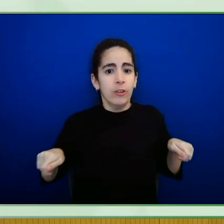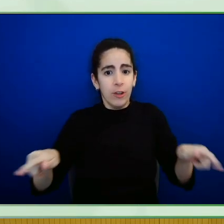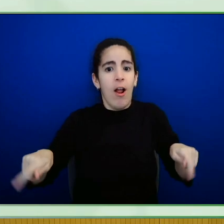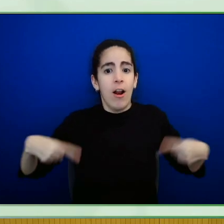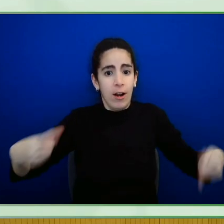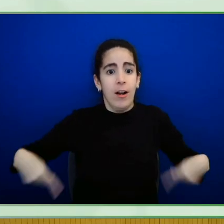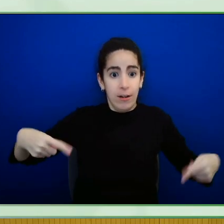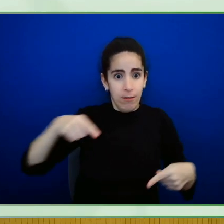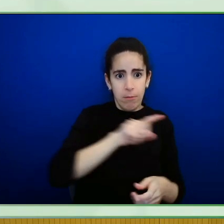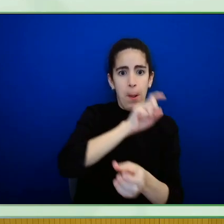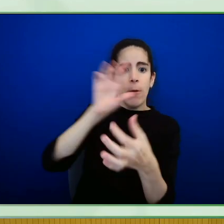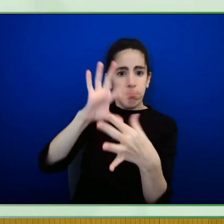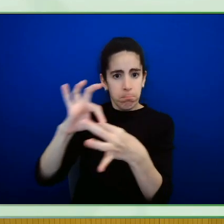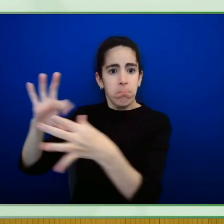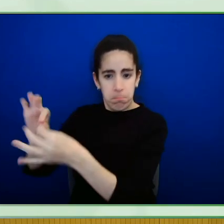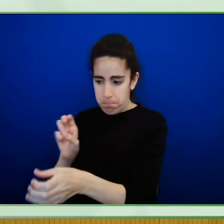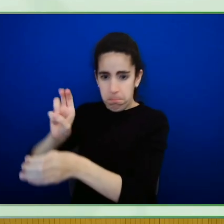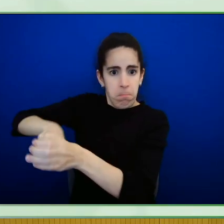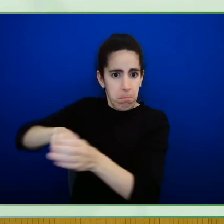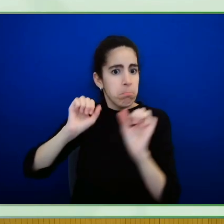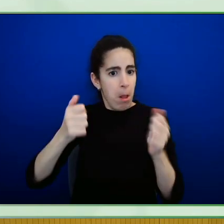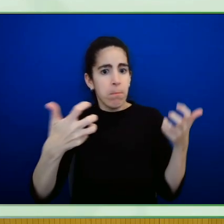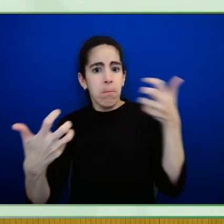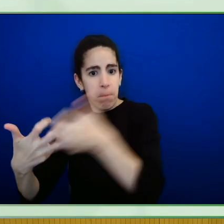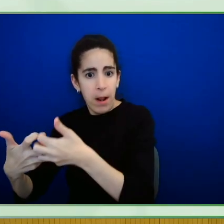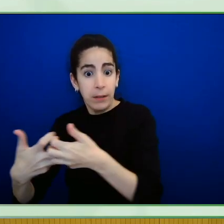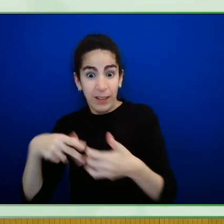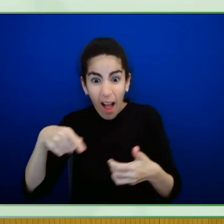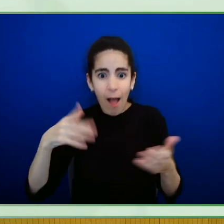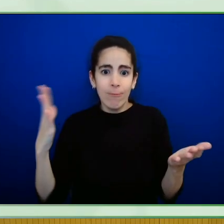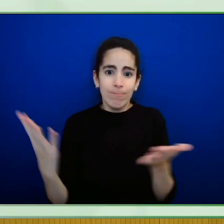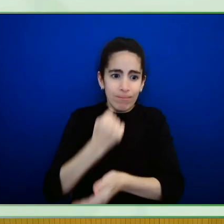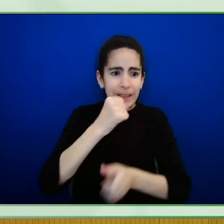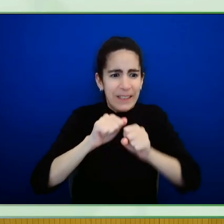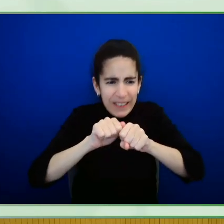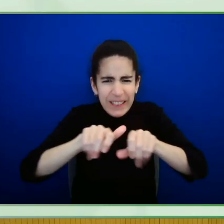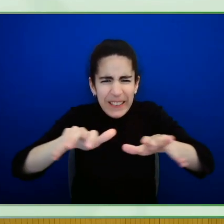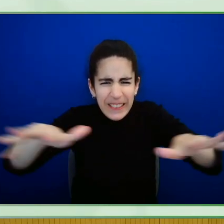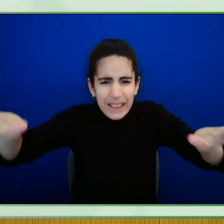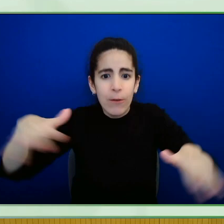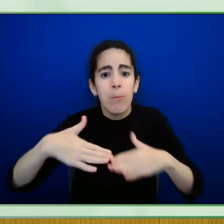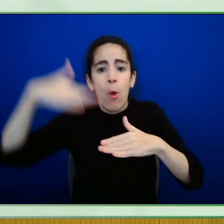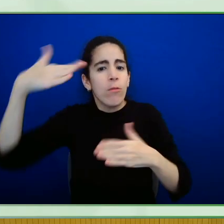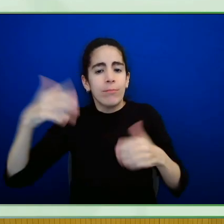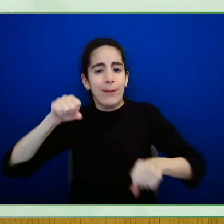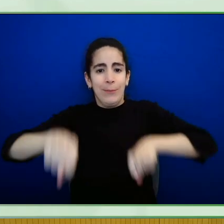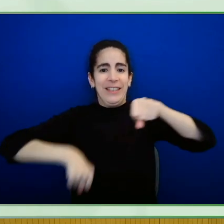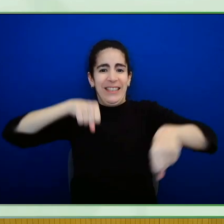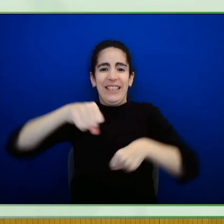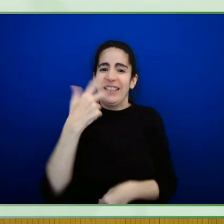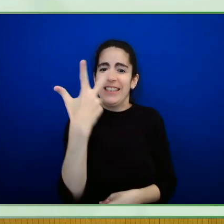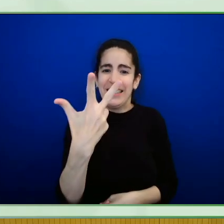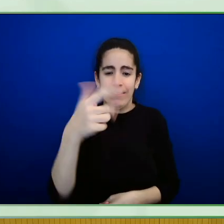market with 2 tricycles, electric tricycles, for amputees, elderly people, and